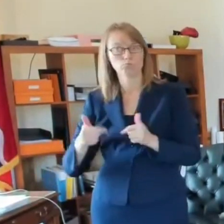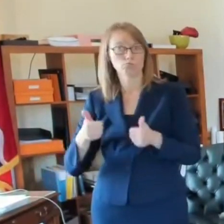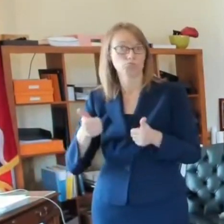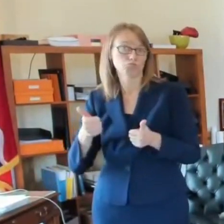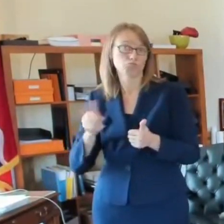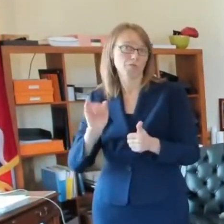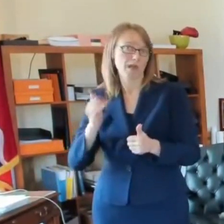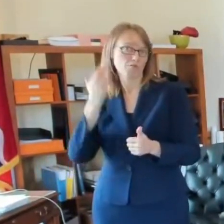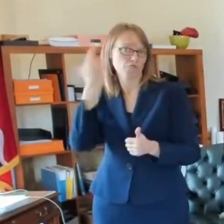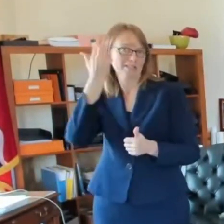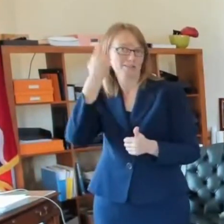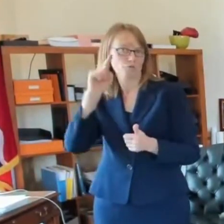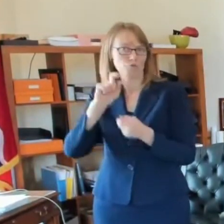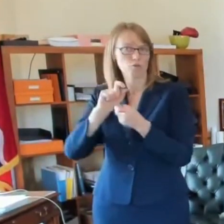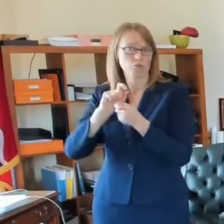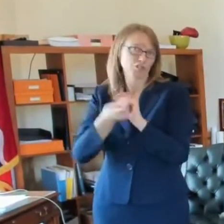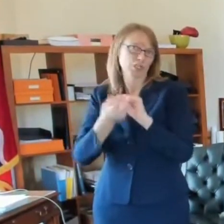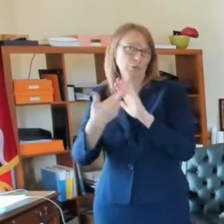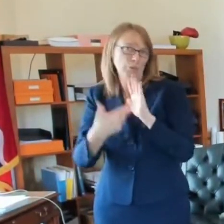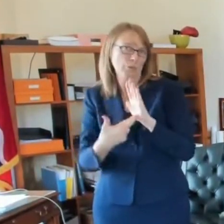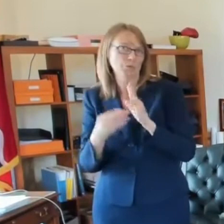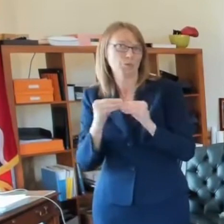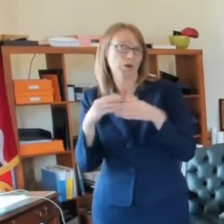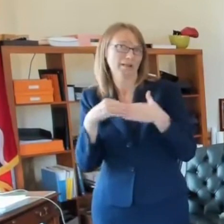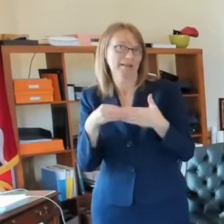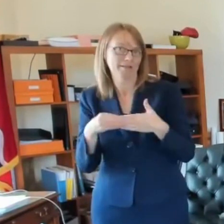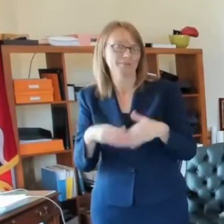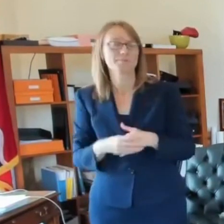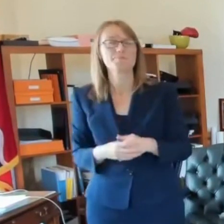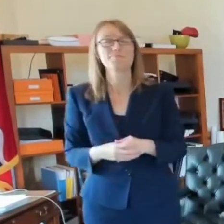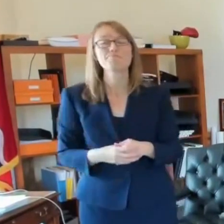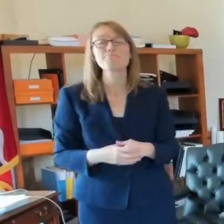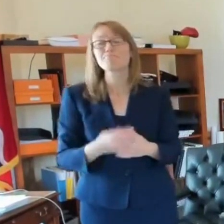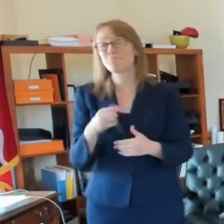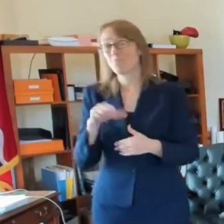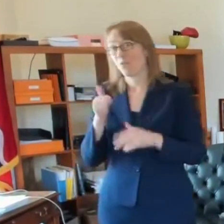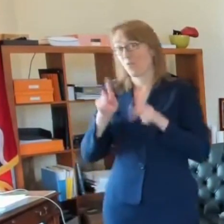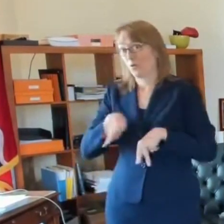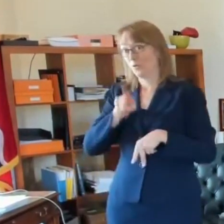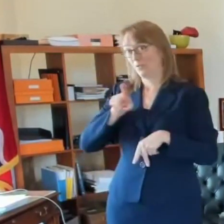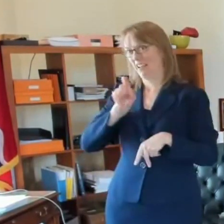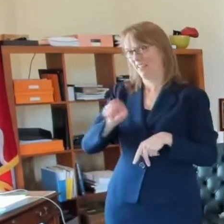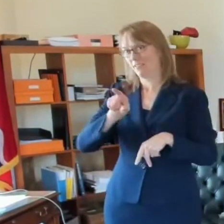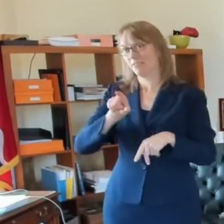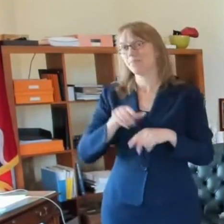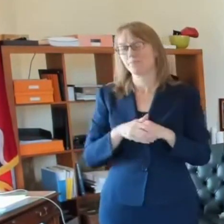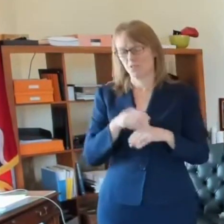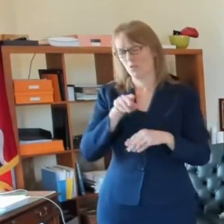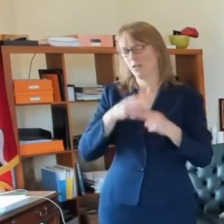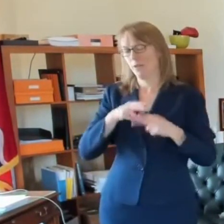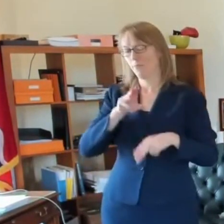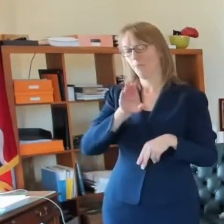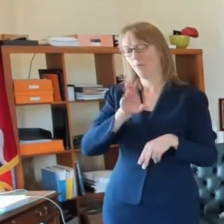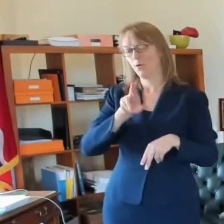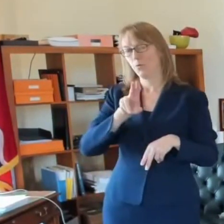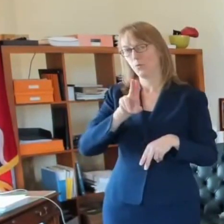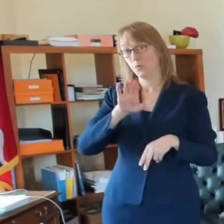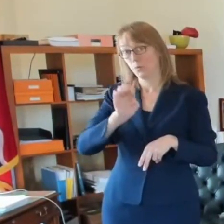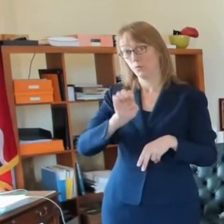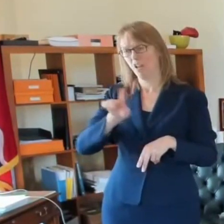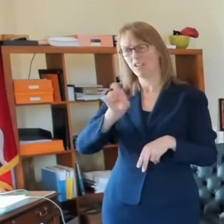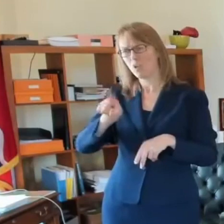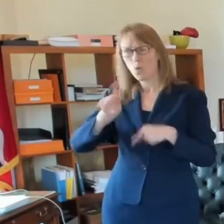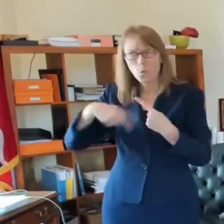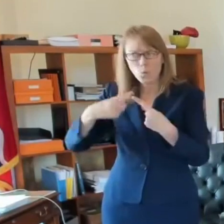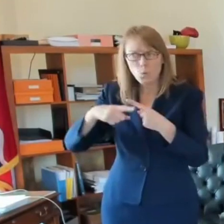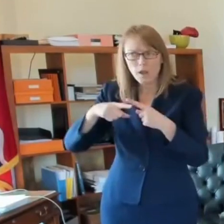So this maybe answers Bruce's question. When will bars in the city allowed to be open past 11 p.m.? There's